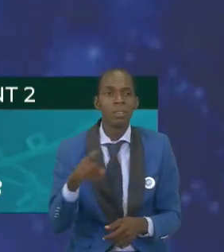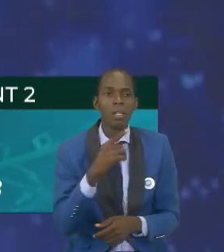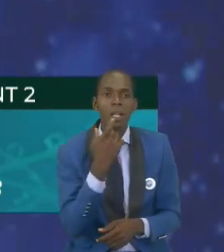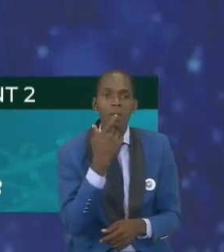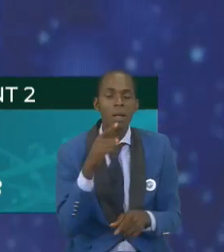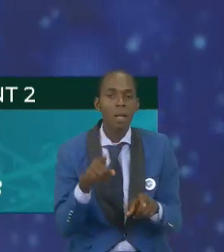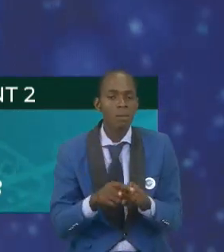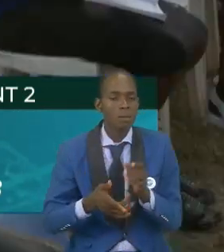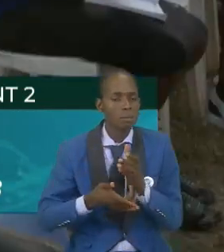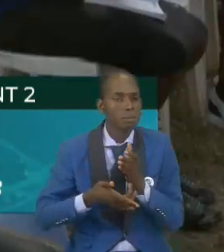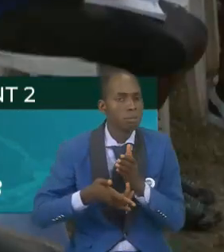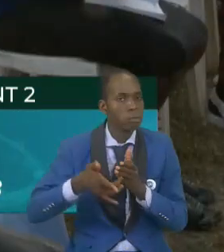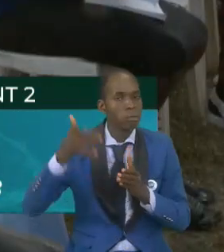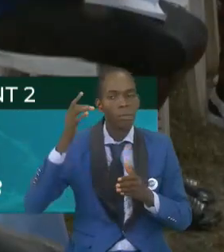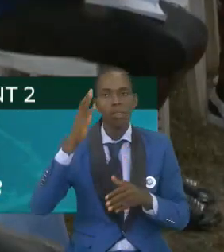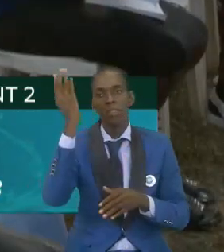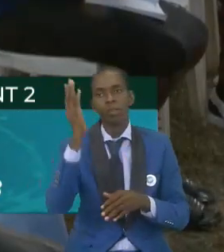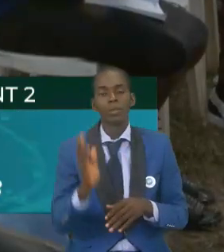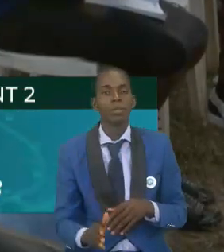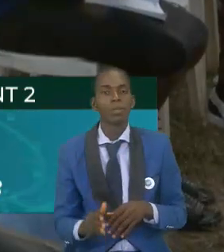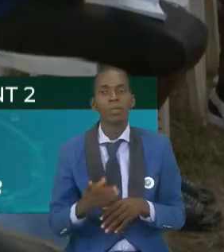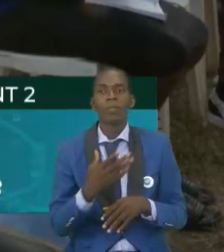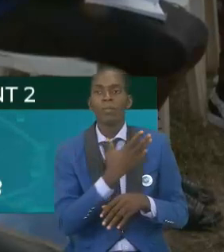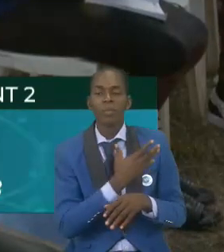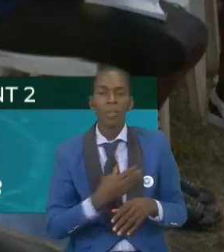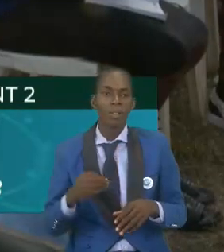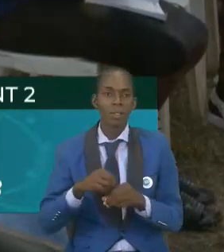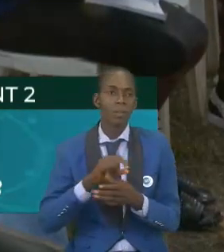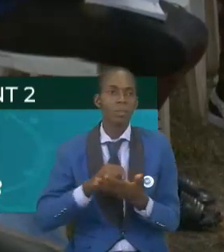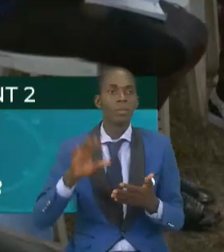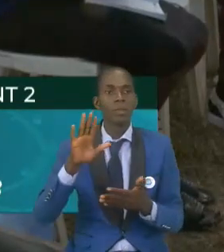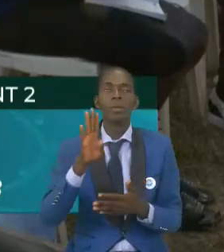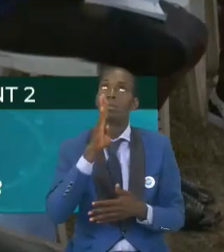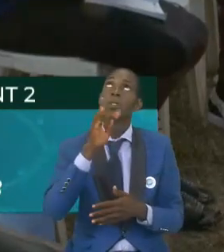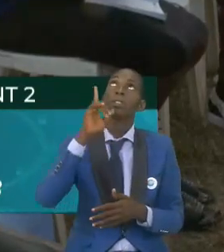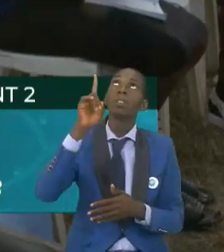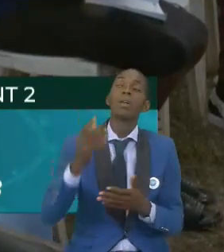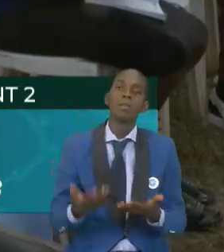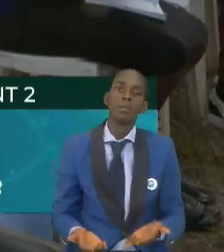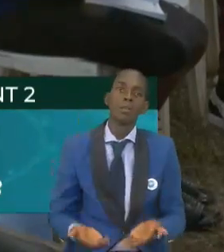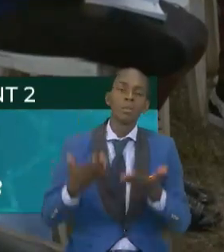at verse 5. Be thou exalted, O God. Don't let